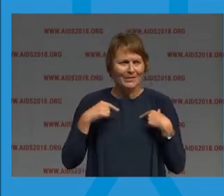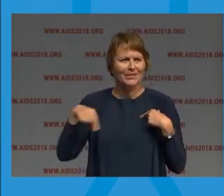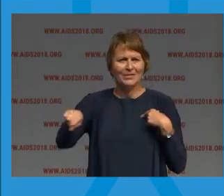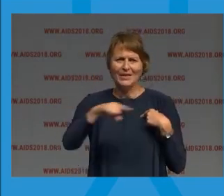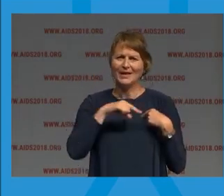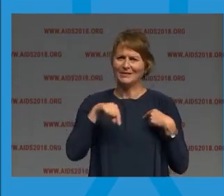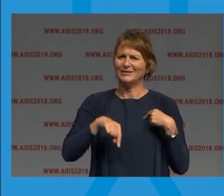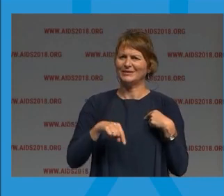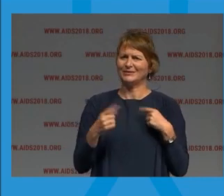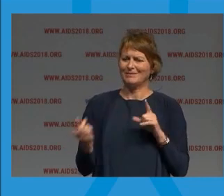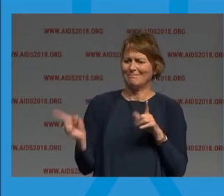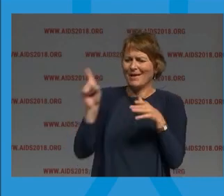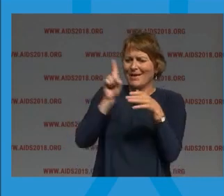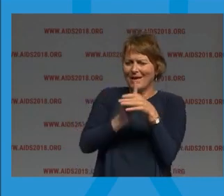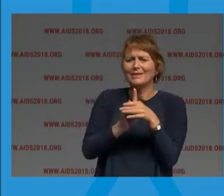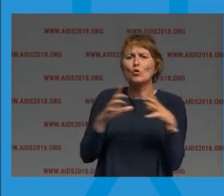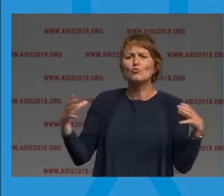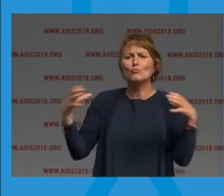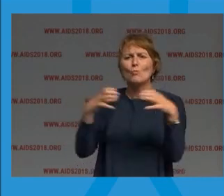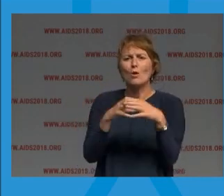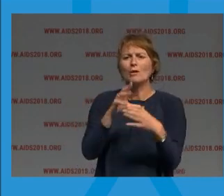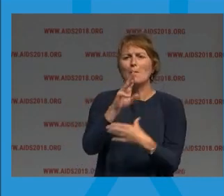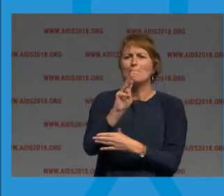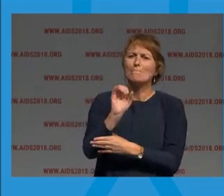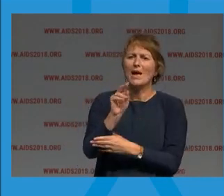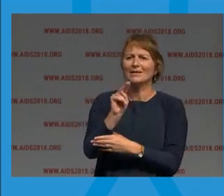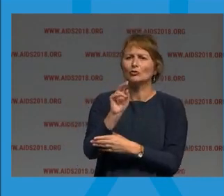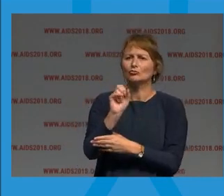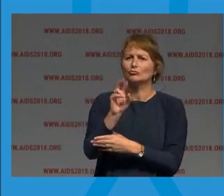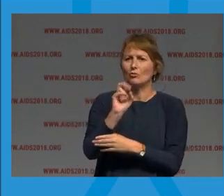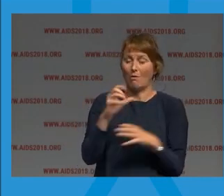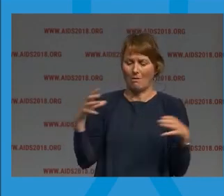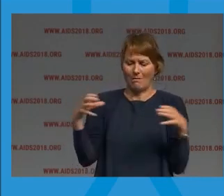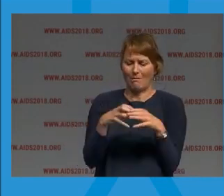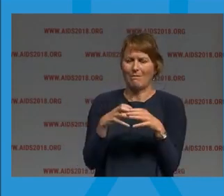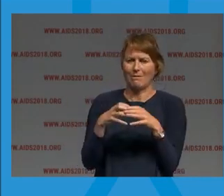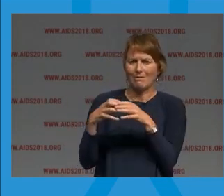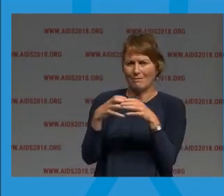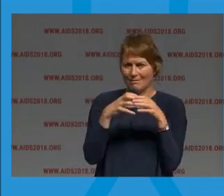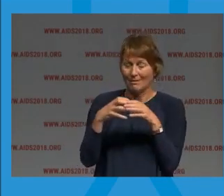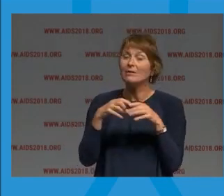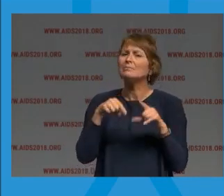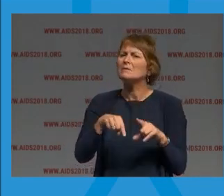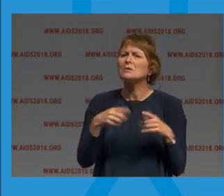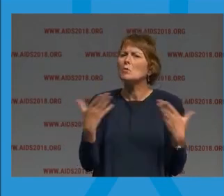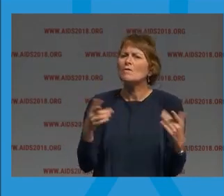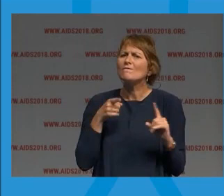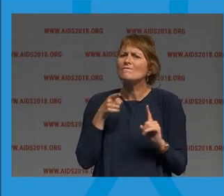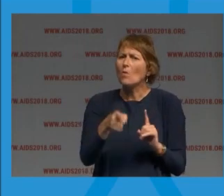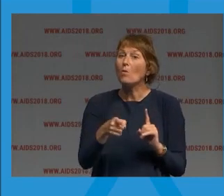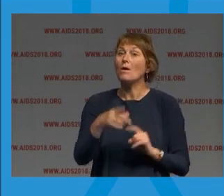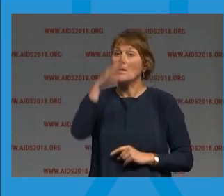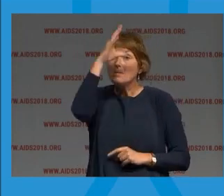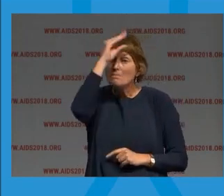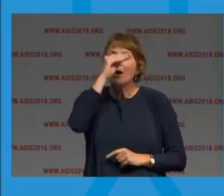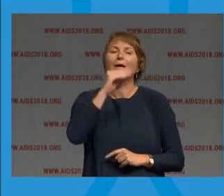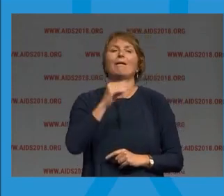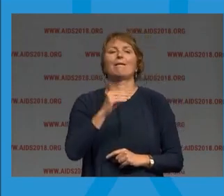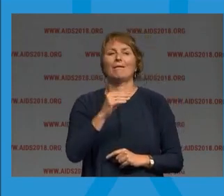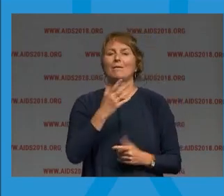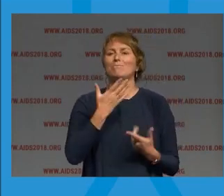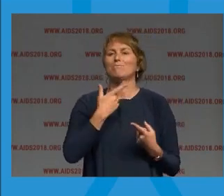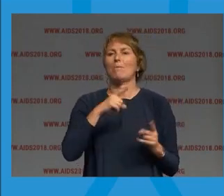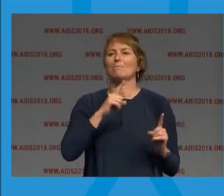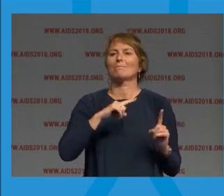MenStar Coalition launch today. This coalition will allow men to finally fully participate